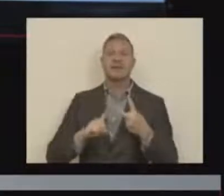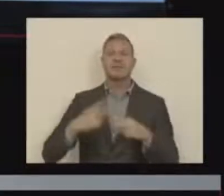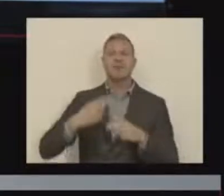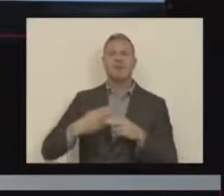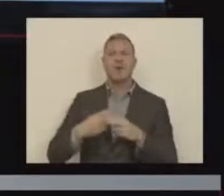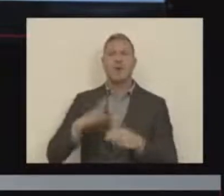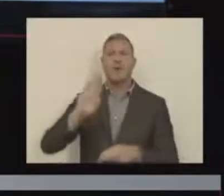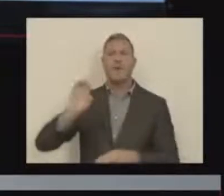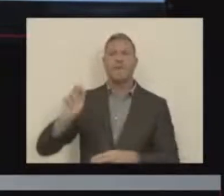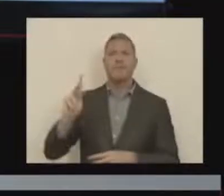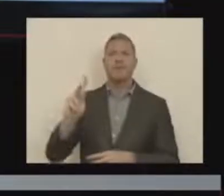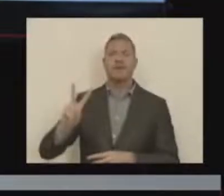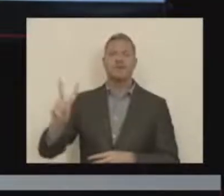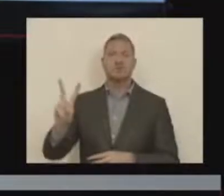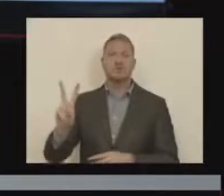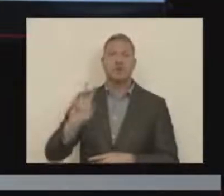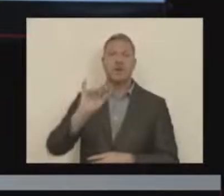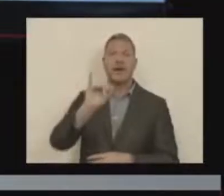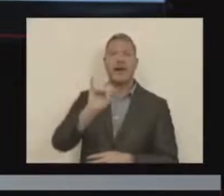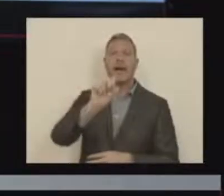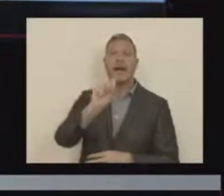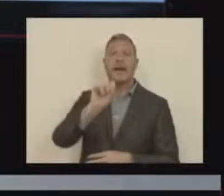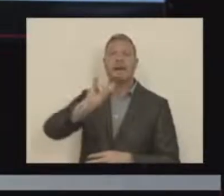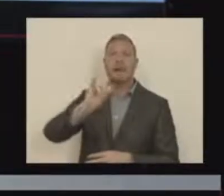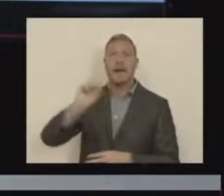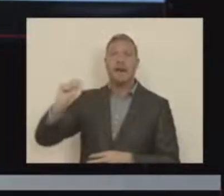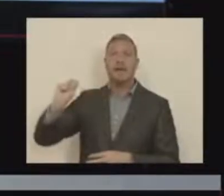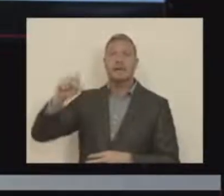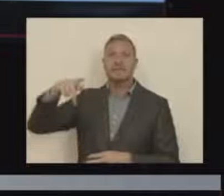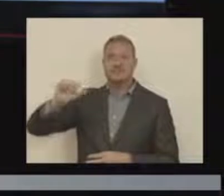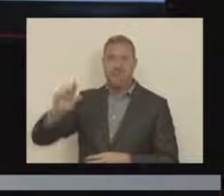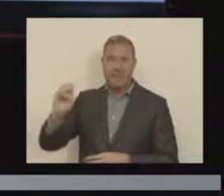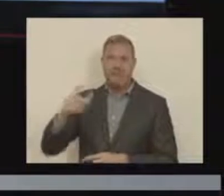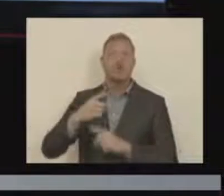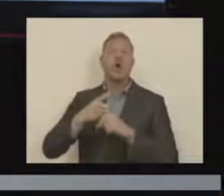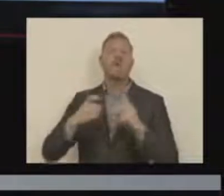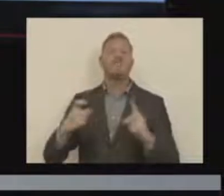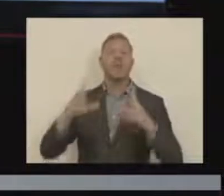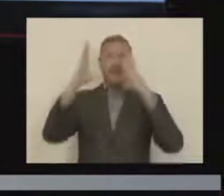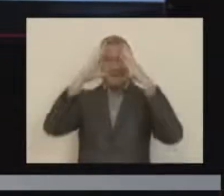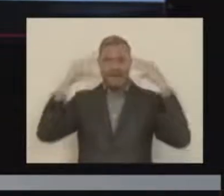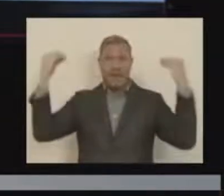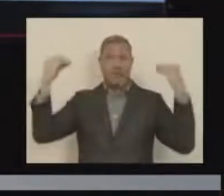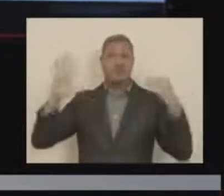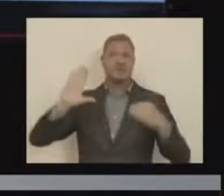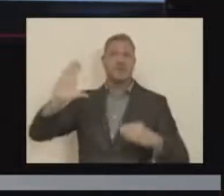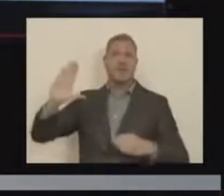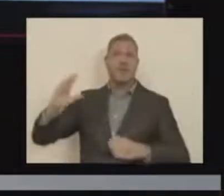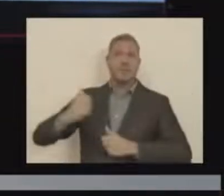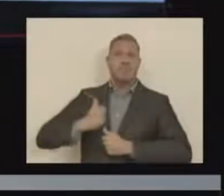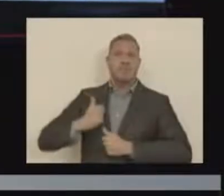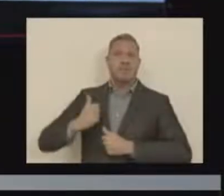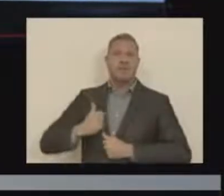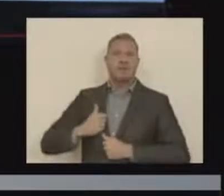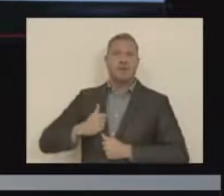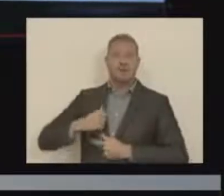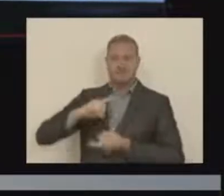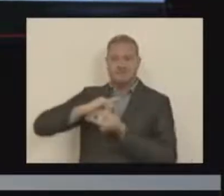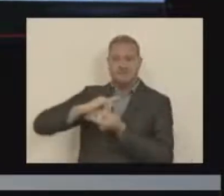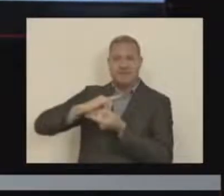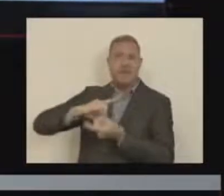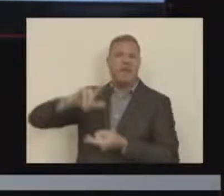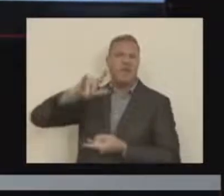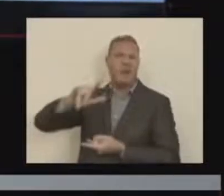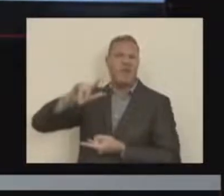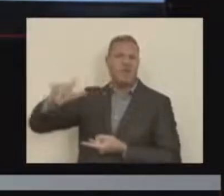built by ISI Space for the Royal Netherlands Air Force. This is actually the Netherlands' first ever military satellite, so this is a big step forward for their